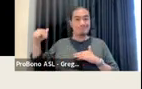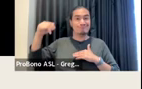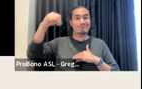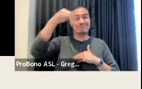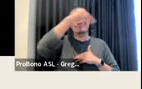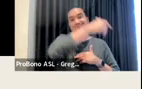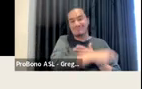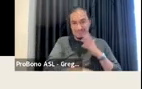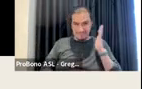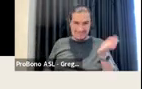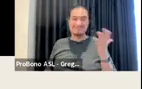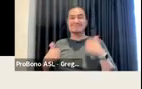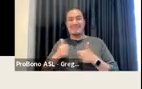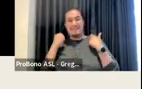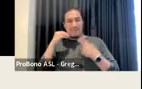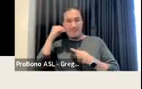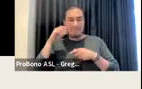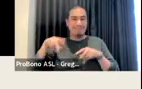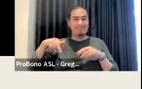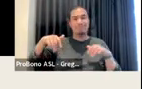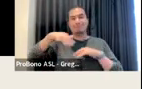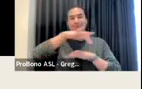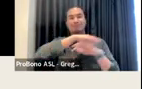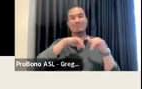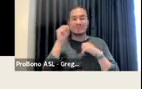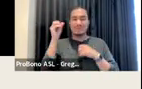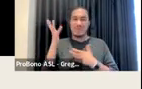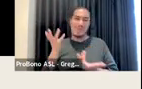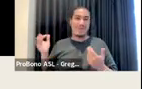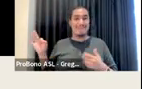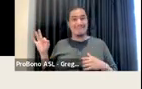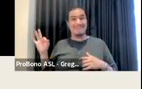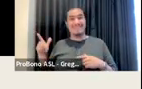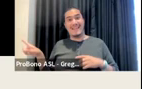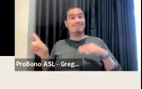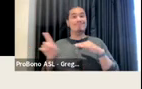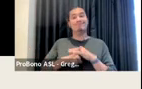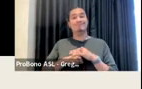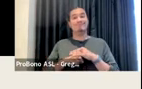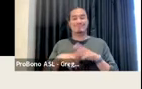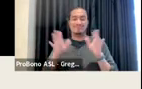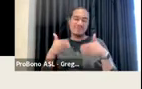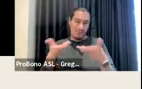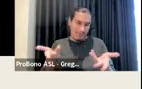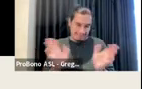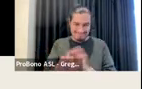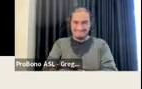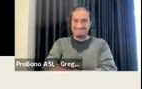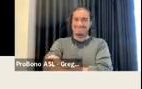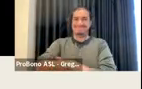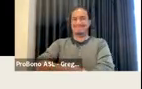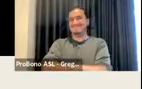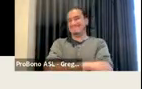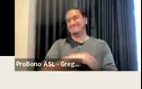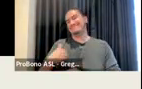Zoom. I live at home. These are my cats and I love them. So if they grace you with your presence, you're welcome. I